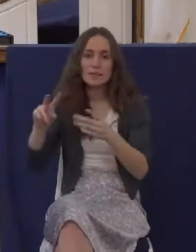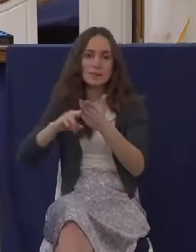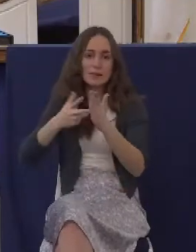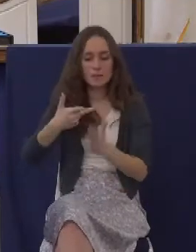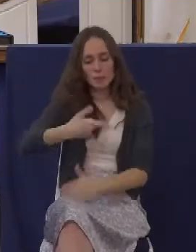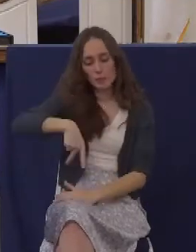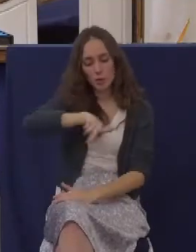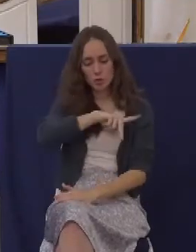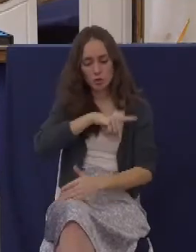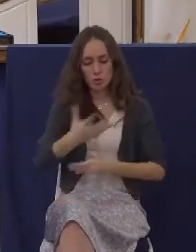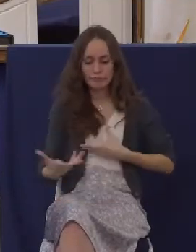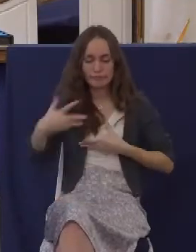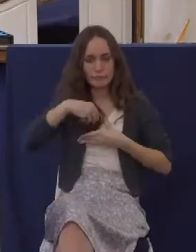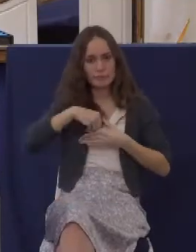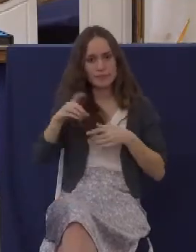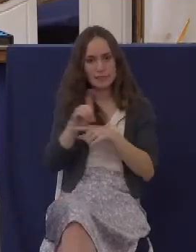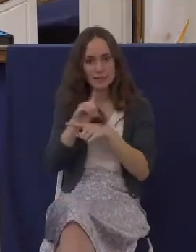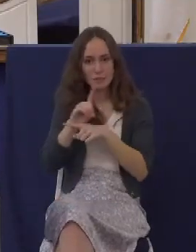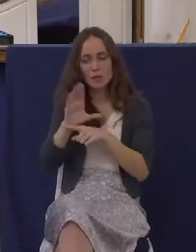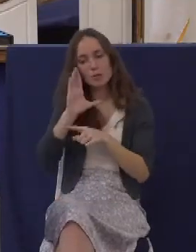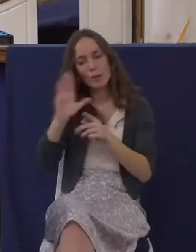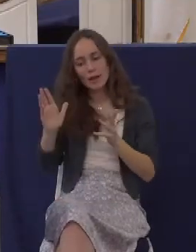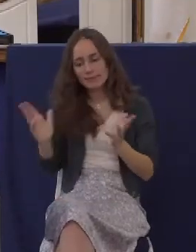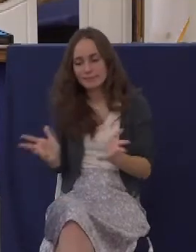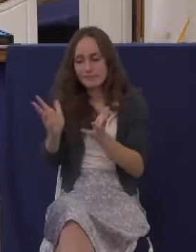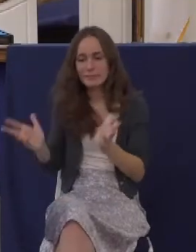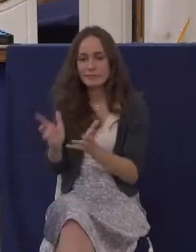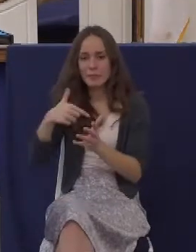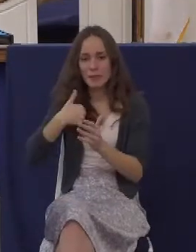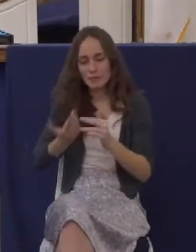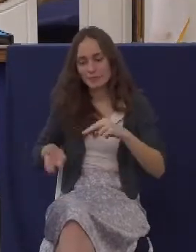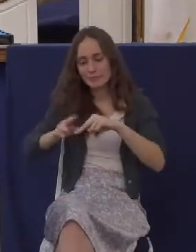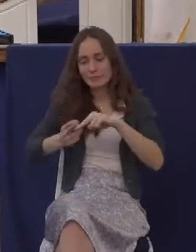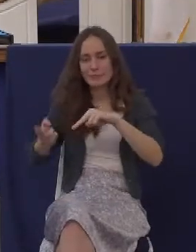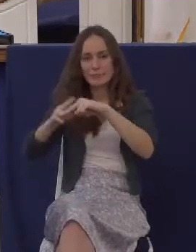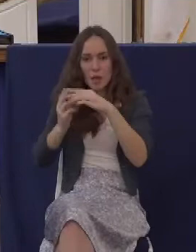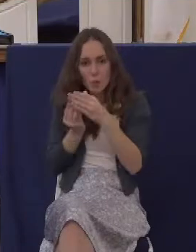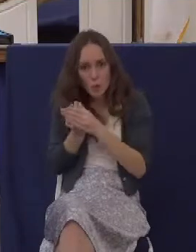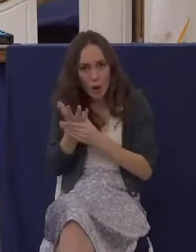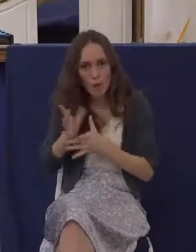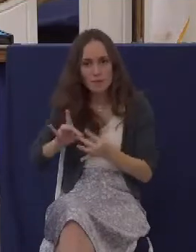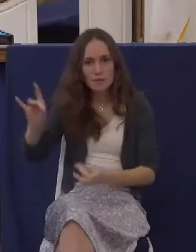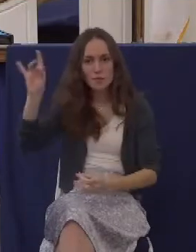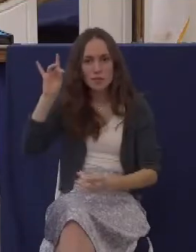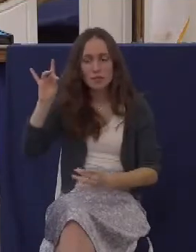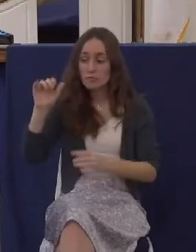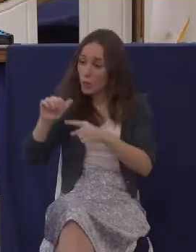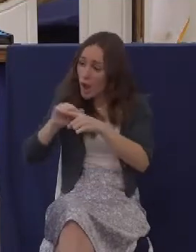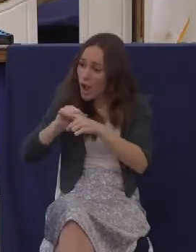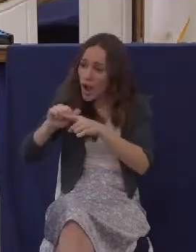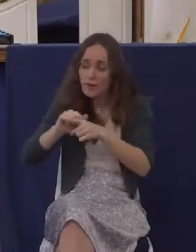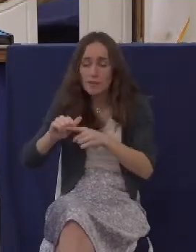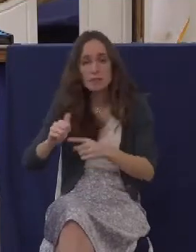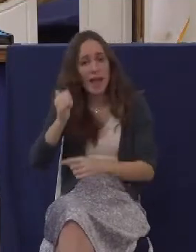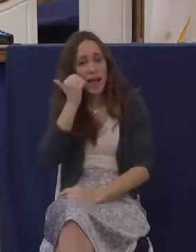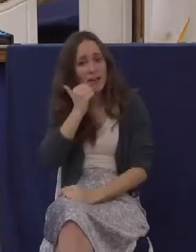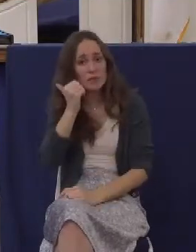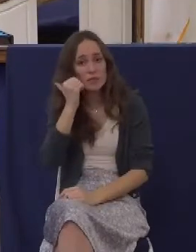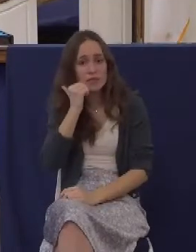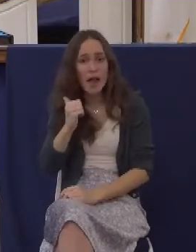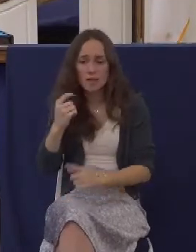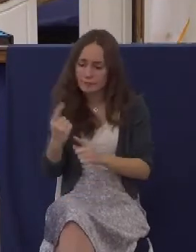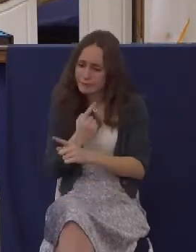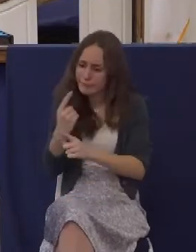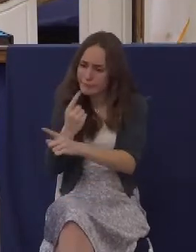corporate disciplines that promote spiritual growth. They are practices that we do regularly that